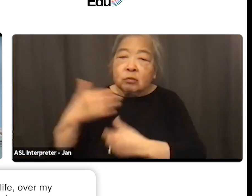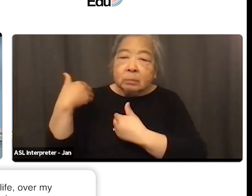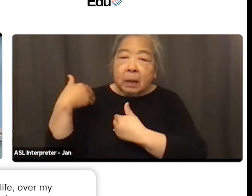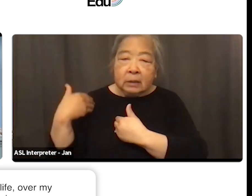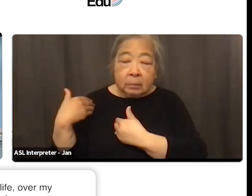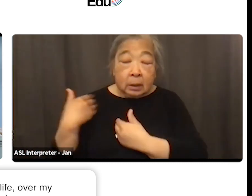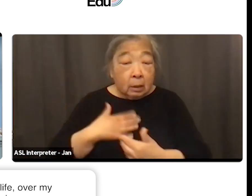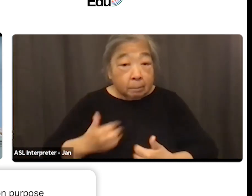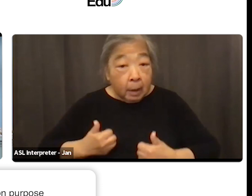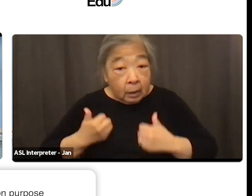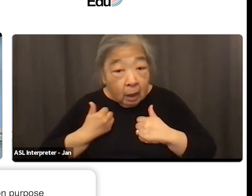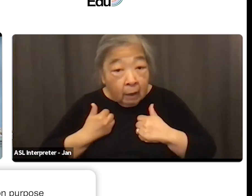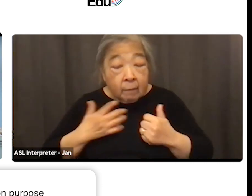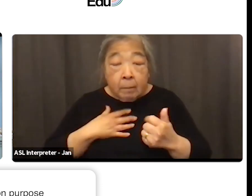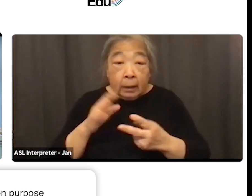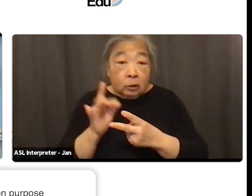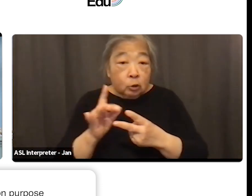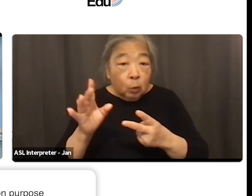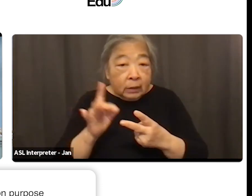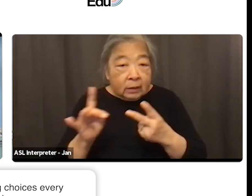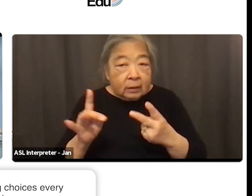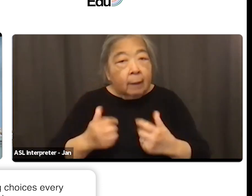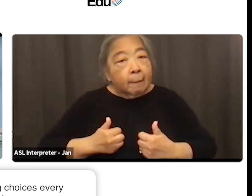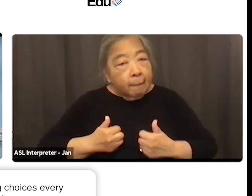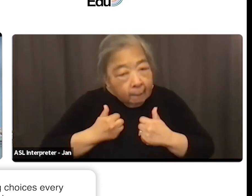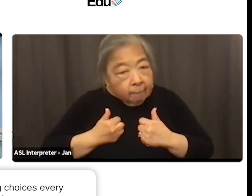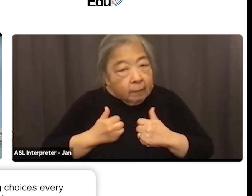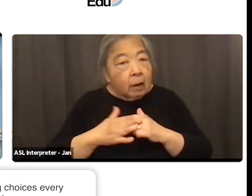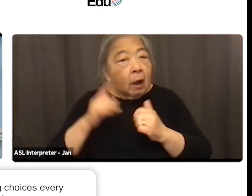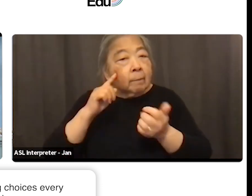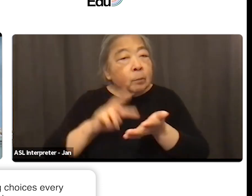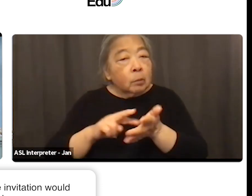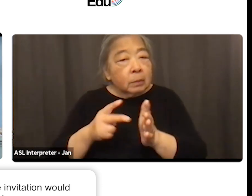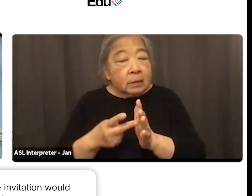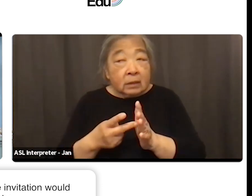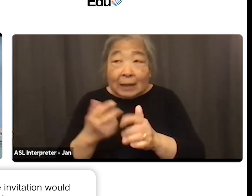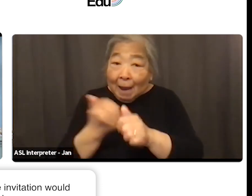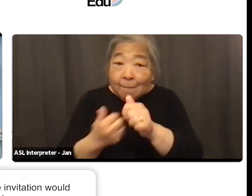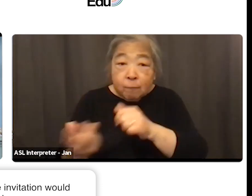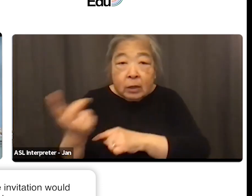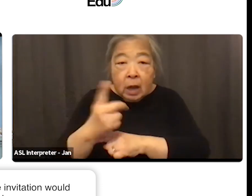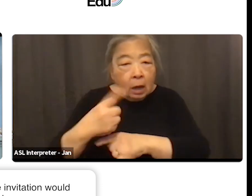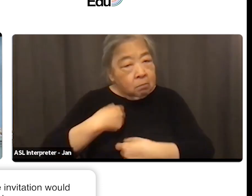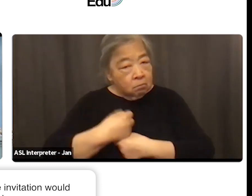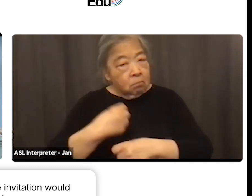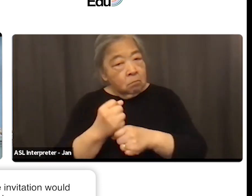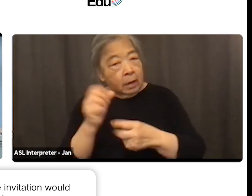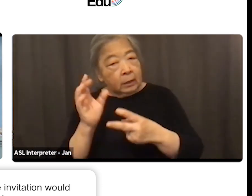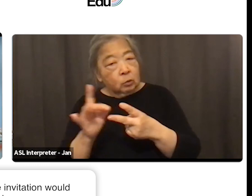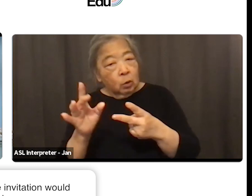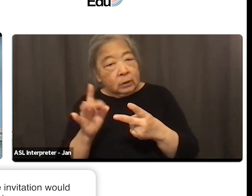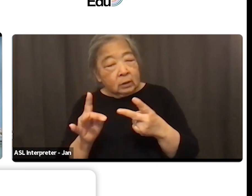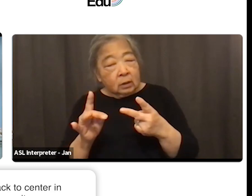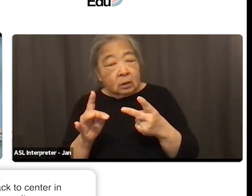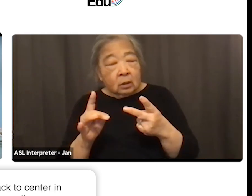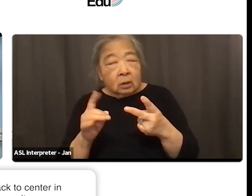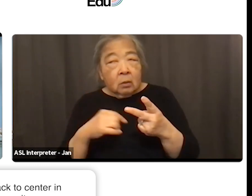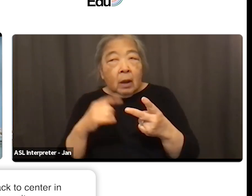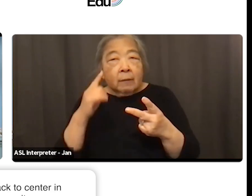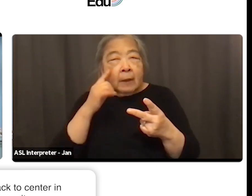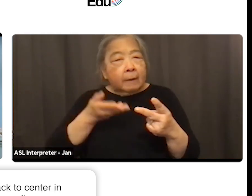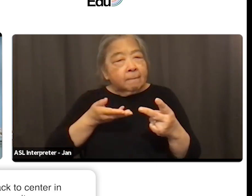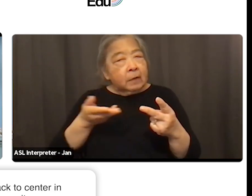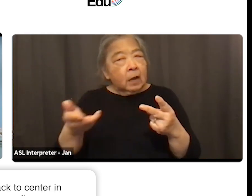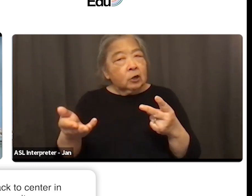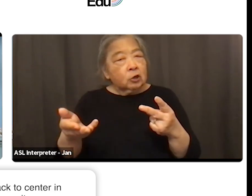my choices, living on purpose, and making choices every day. So I think the invitation would be to come